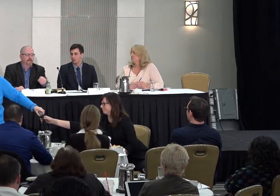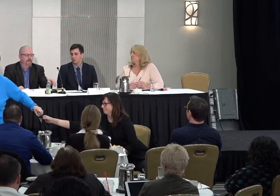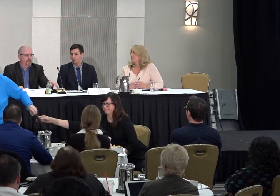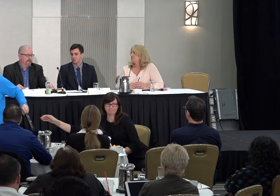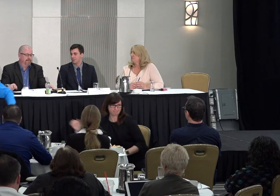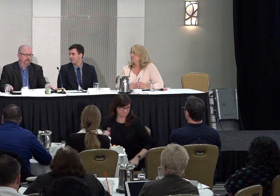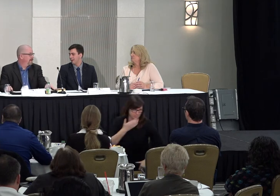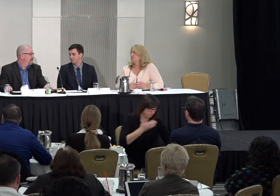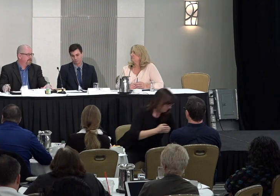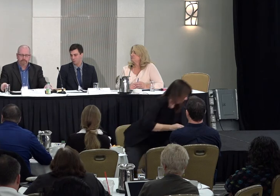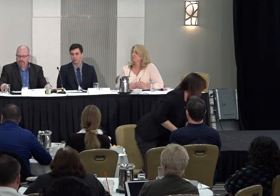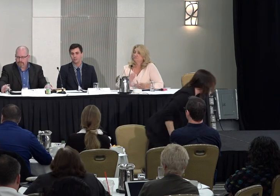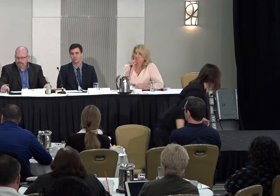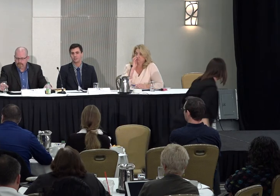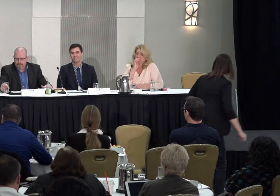If I can,